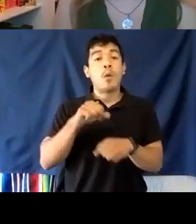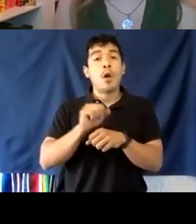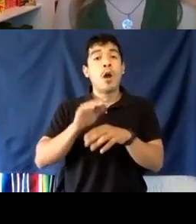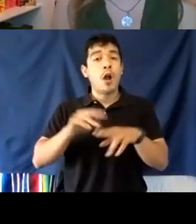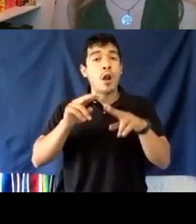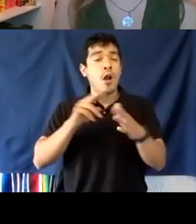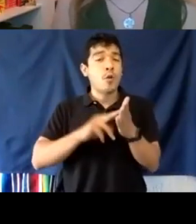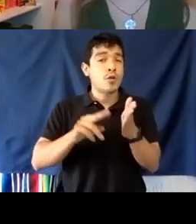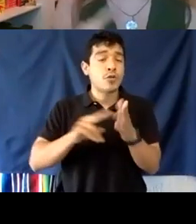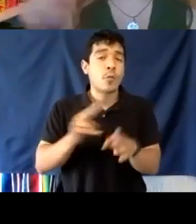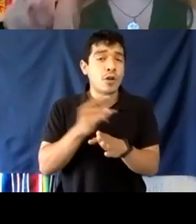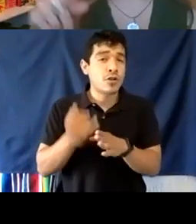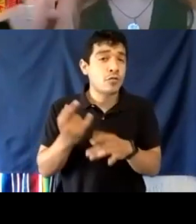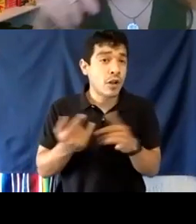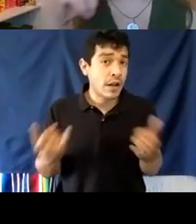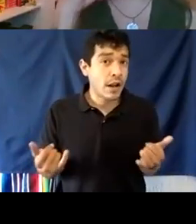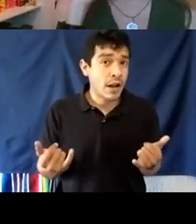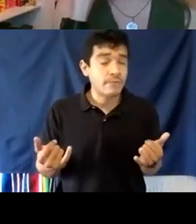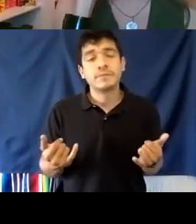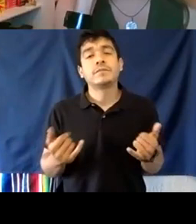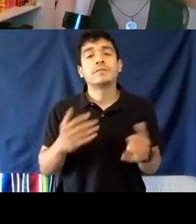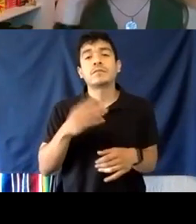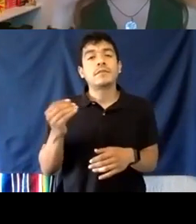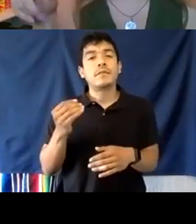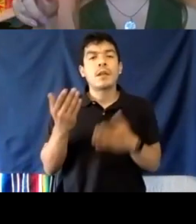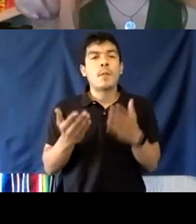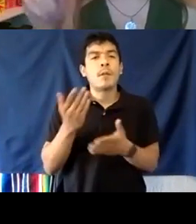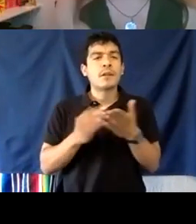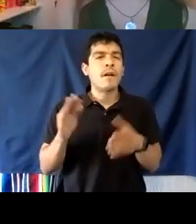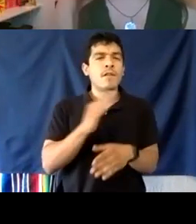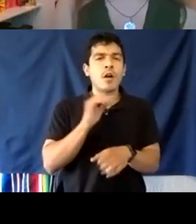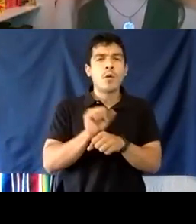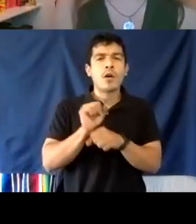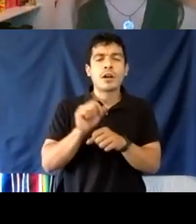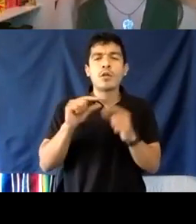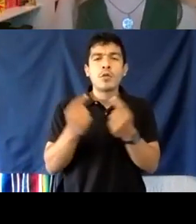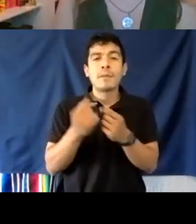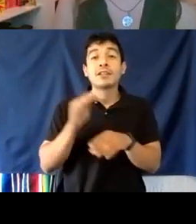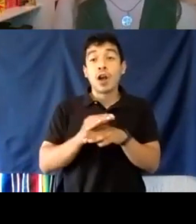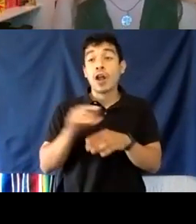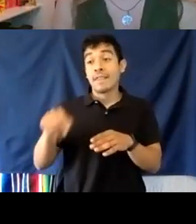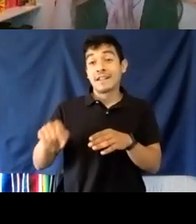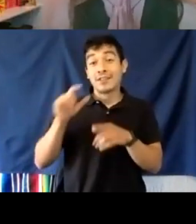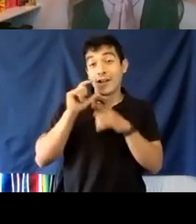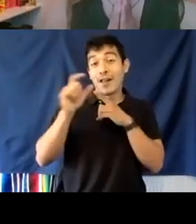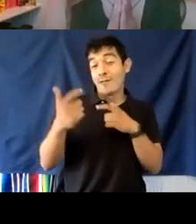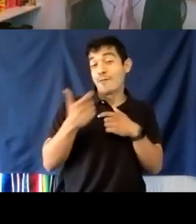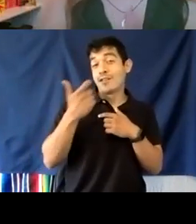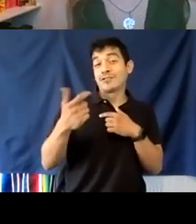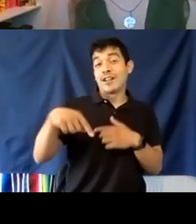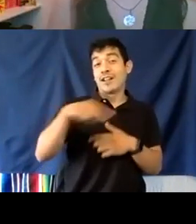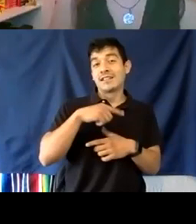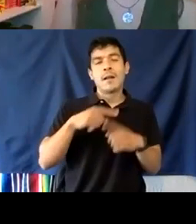right now. I think probably some of our working group is on this call, but it's actually with